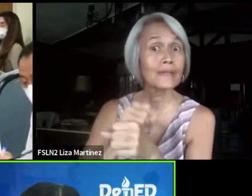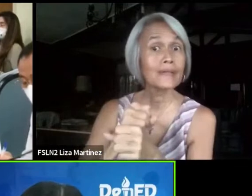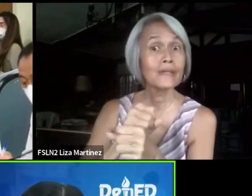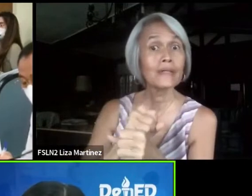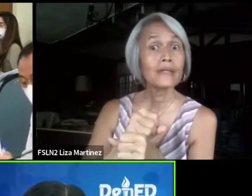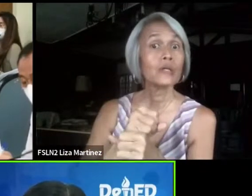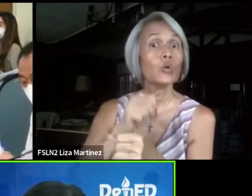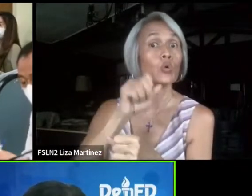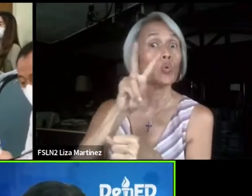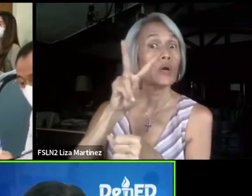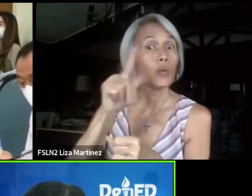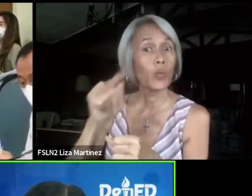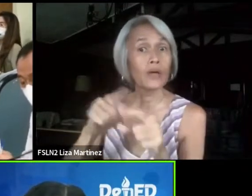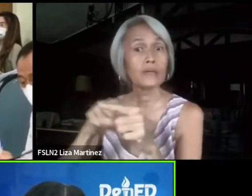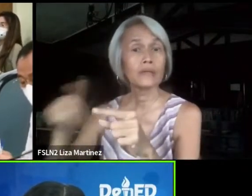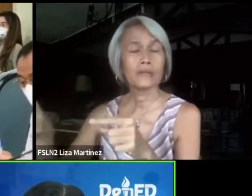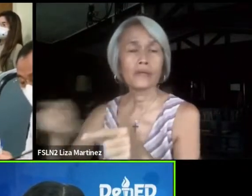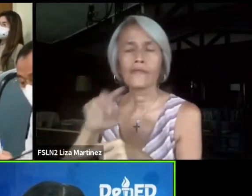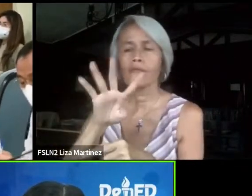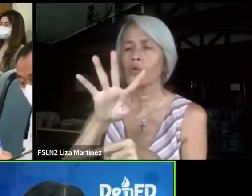a total of